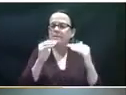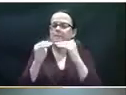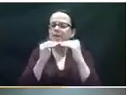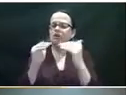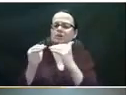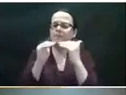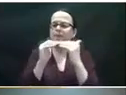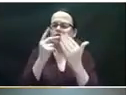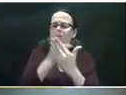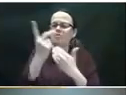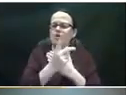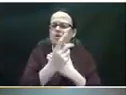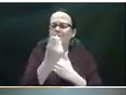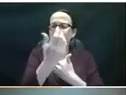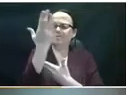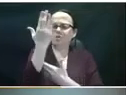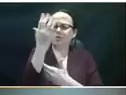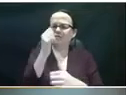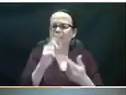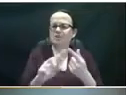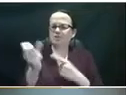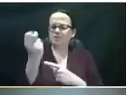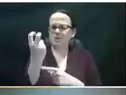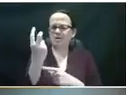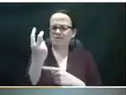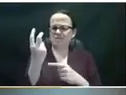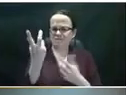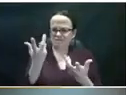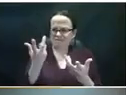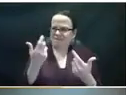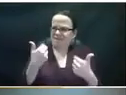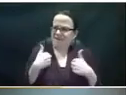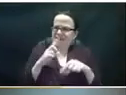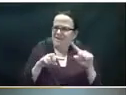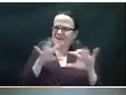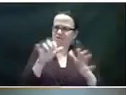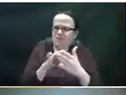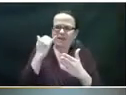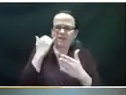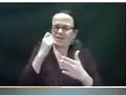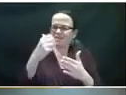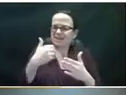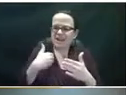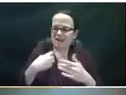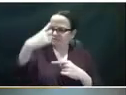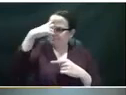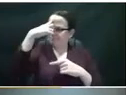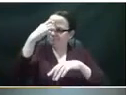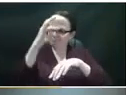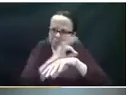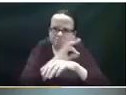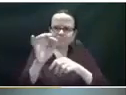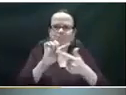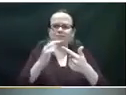on Saturday morning from 10 to 12. And I could not do any of that if I did not have person-centered planning, if I were not respected as